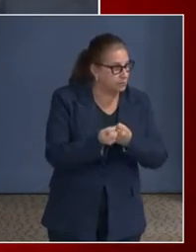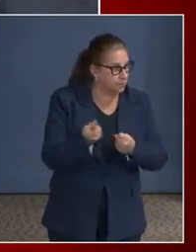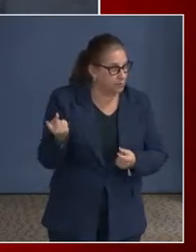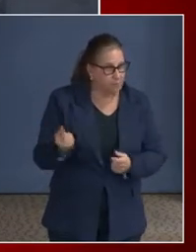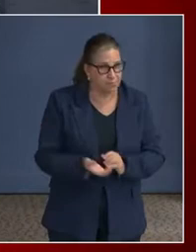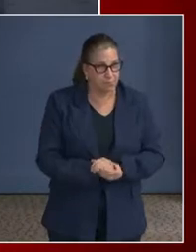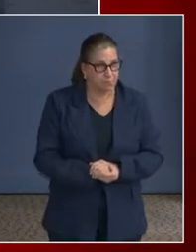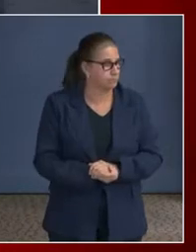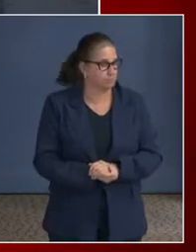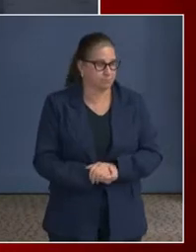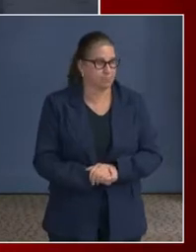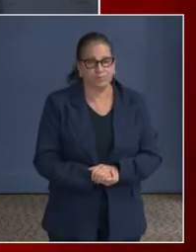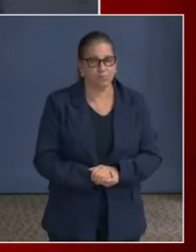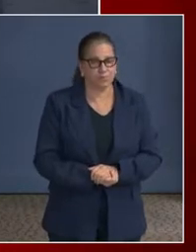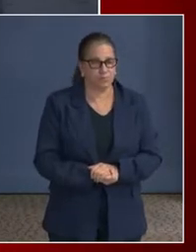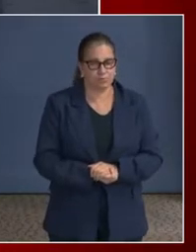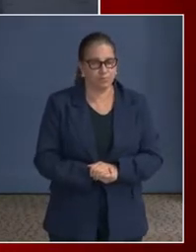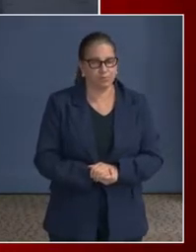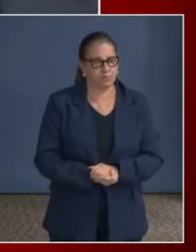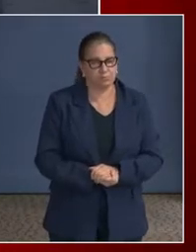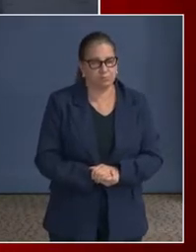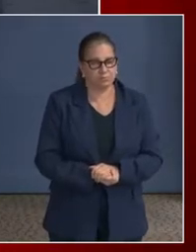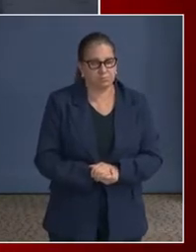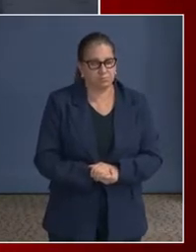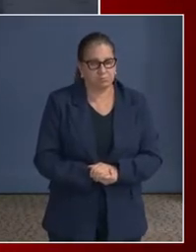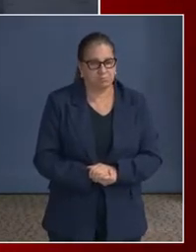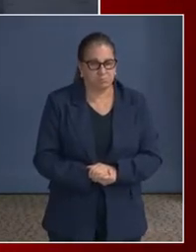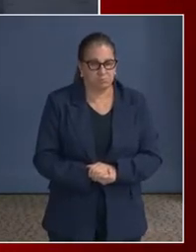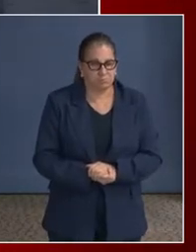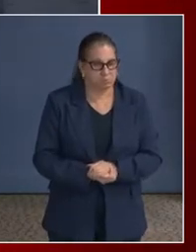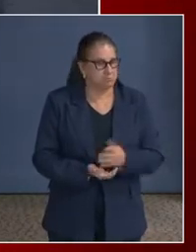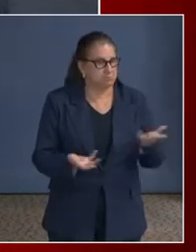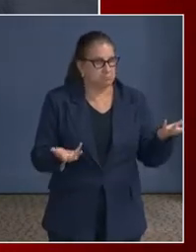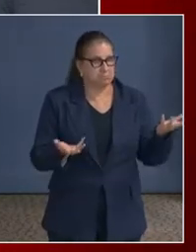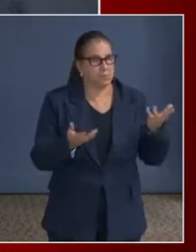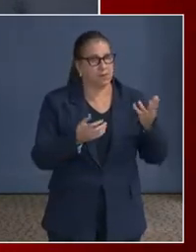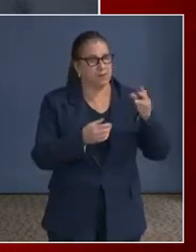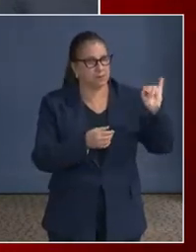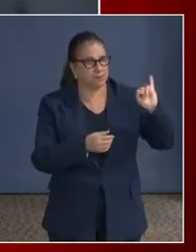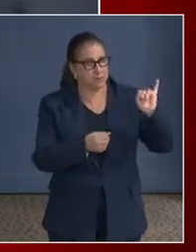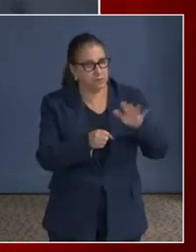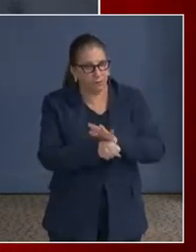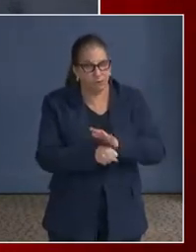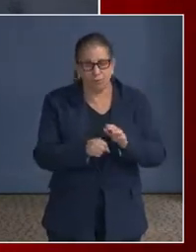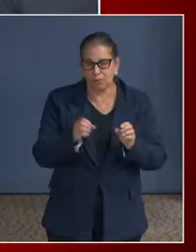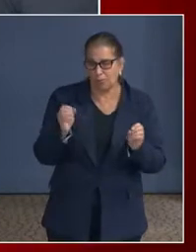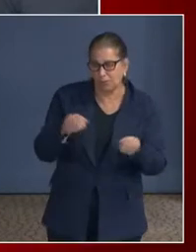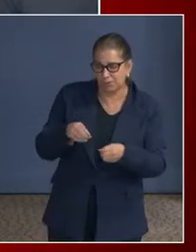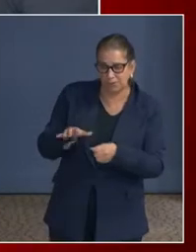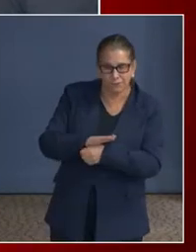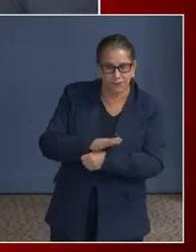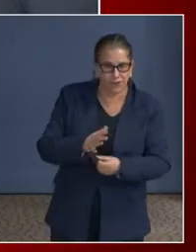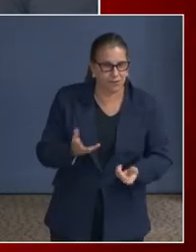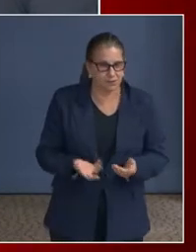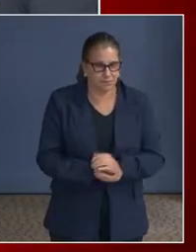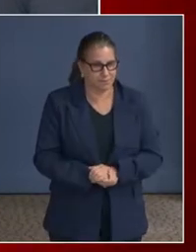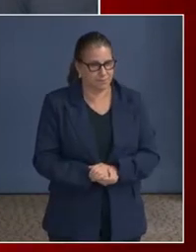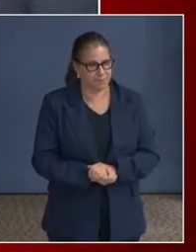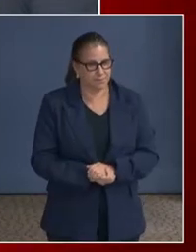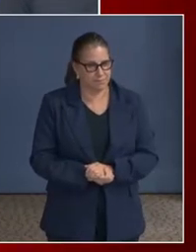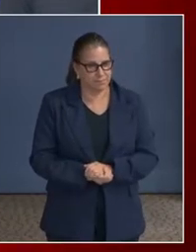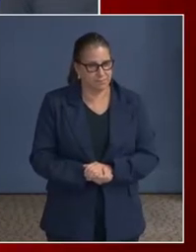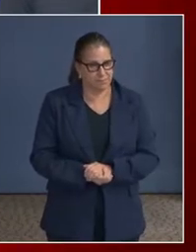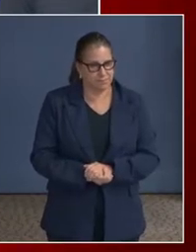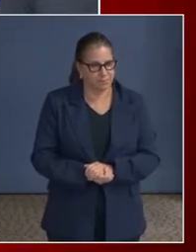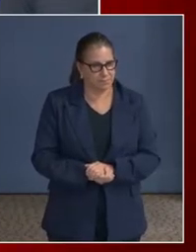know what is not going to be covered. So that's part of what I'm falling into something as I speak on the floor.